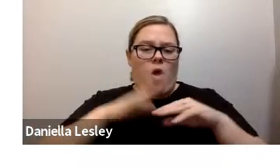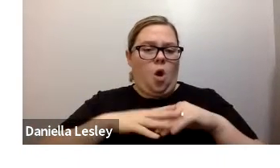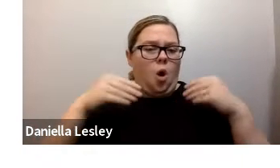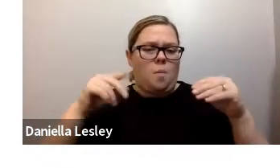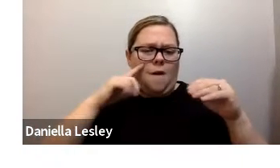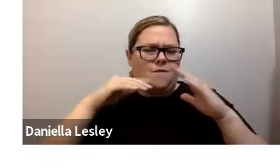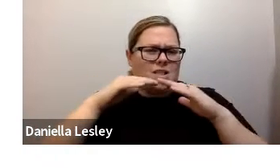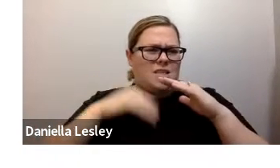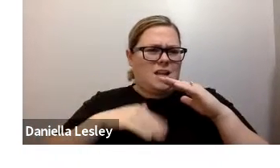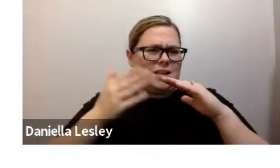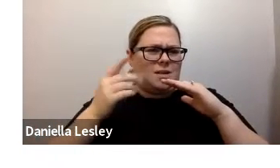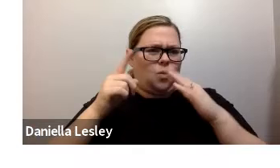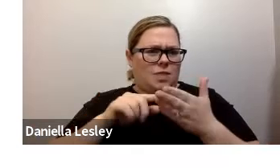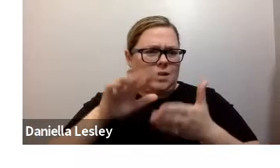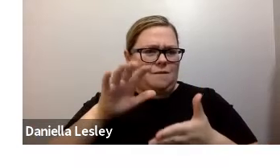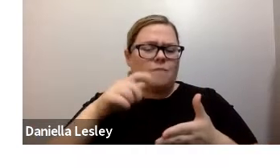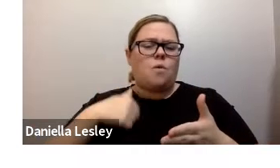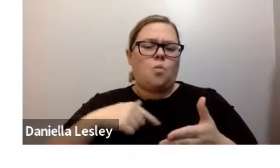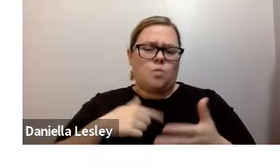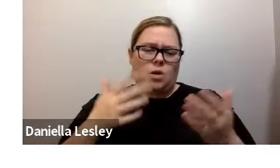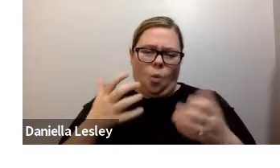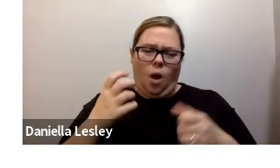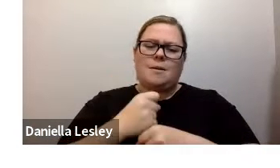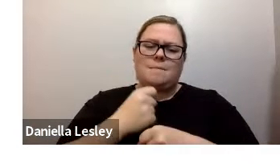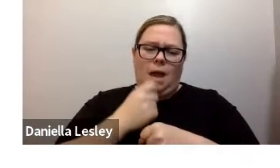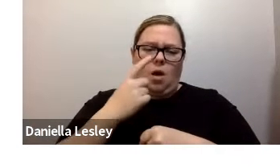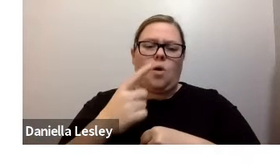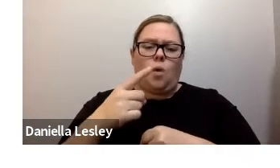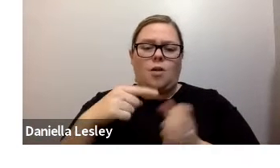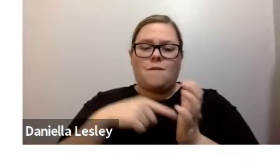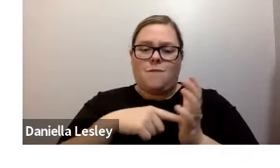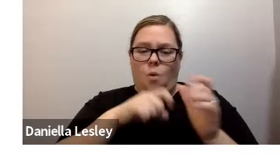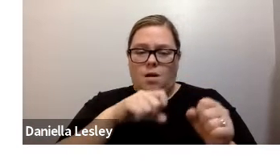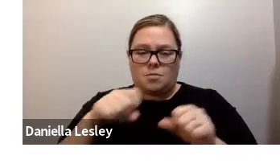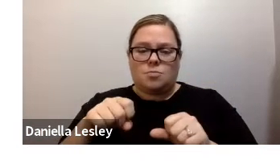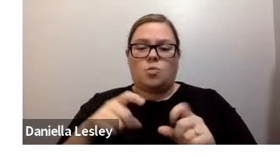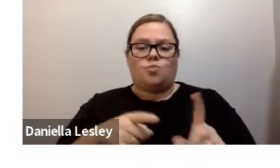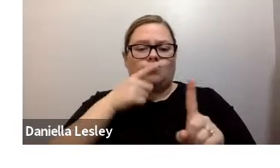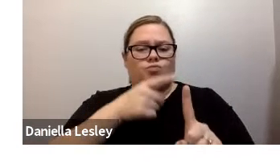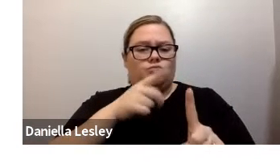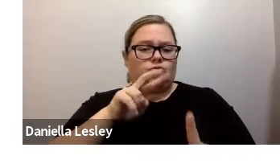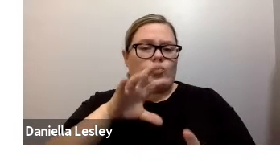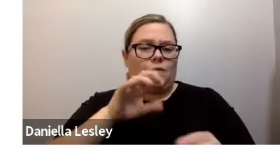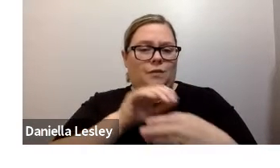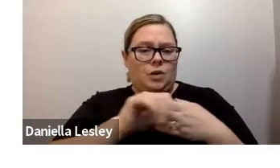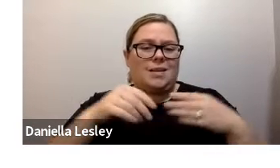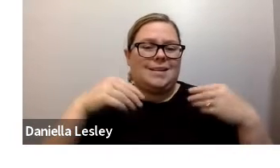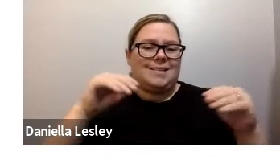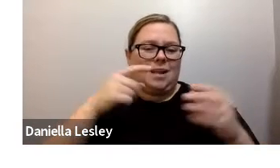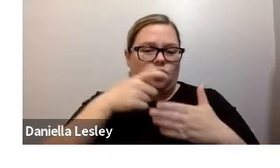about $1,500. So we set out to make one that was affordable. We targeted $250 as the sales